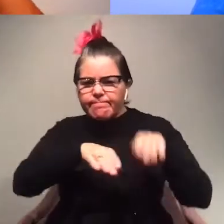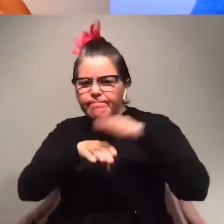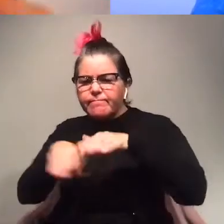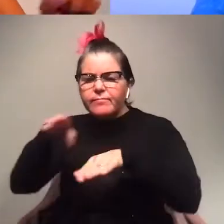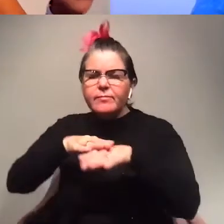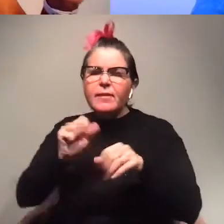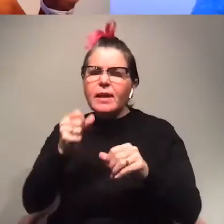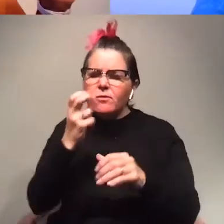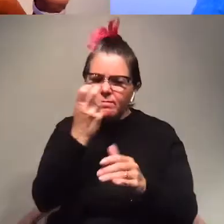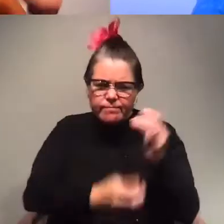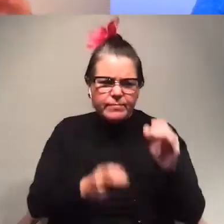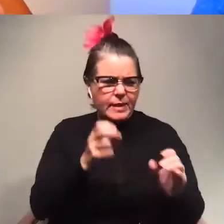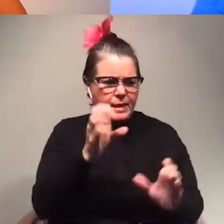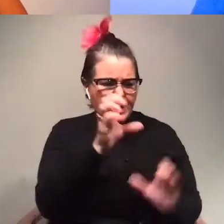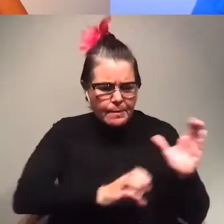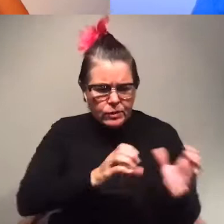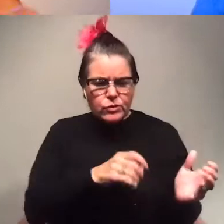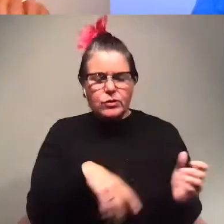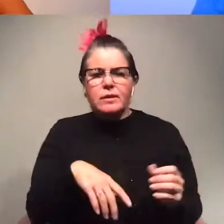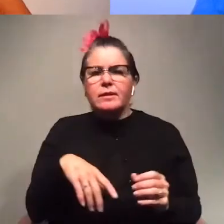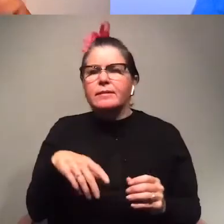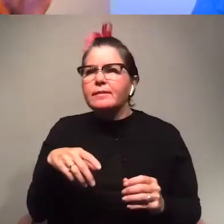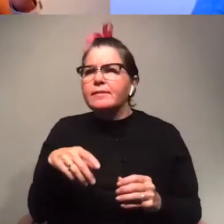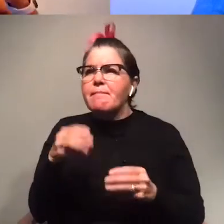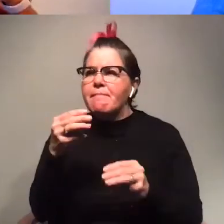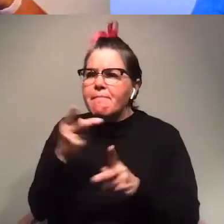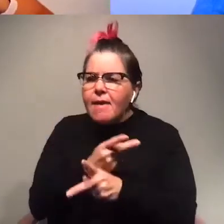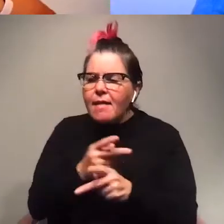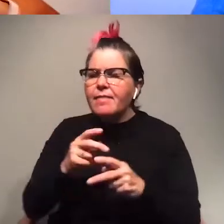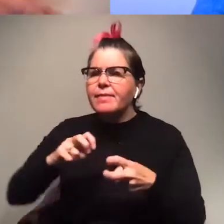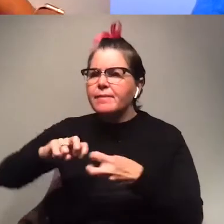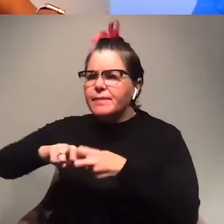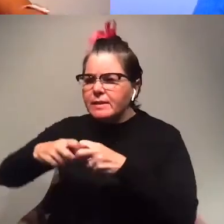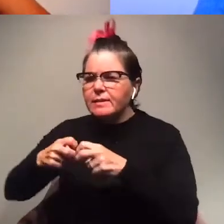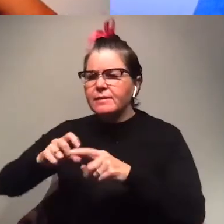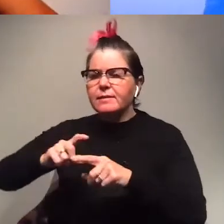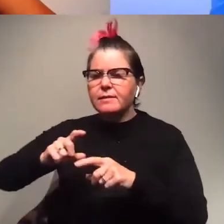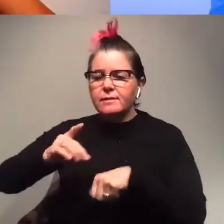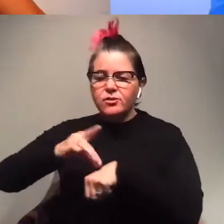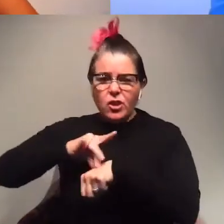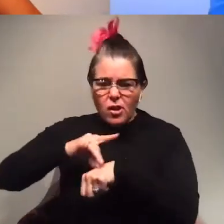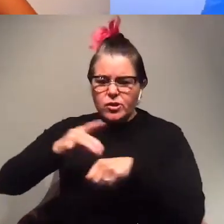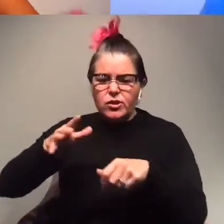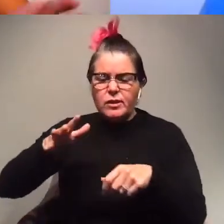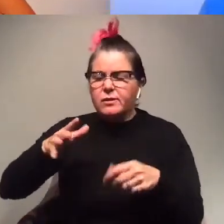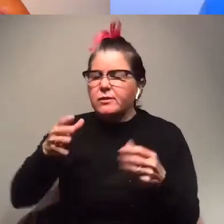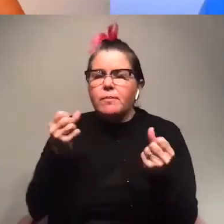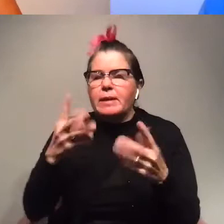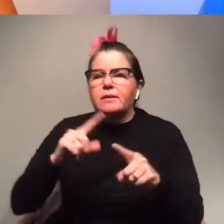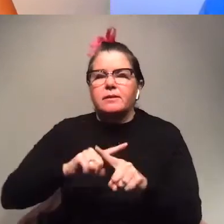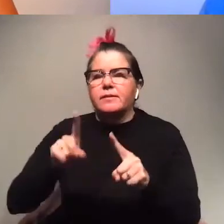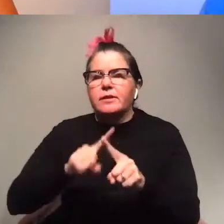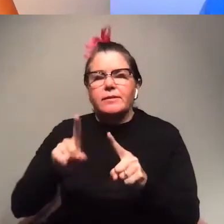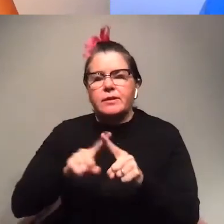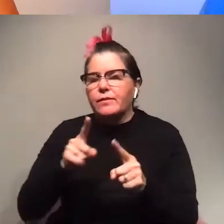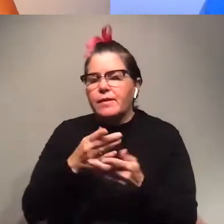into chemistry, concepts of math and physics and just geology. There's just so many different